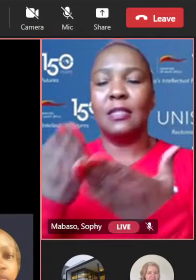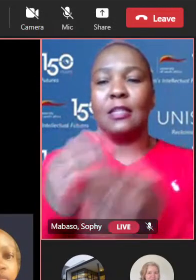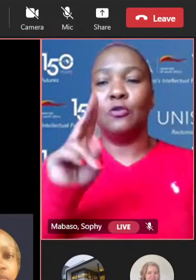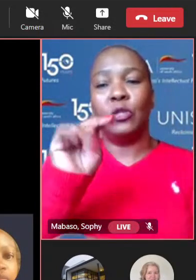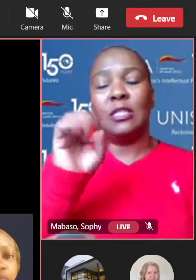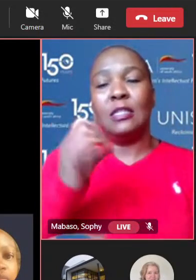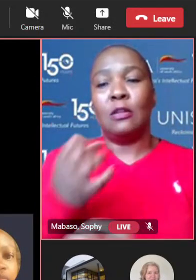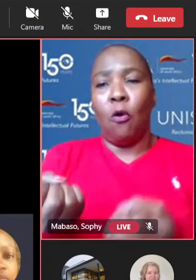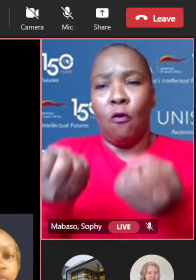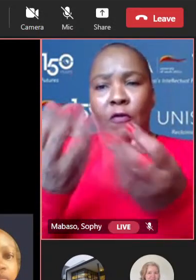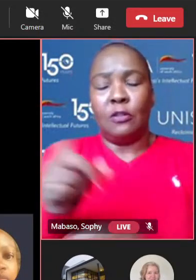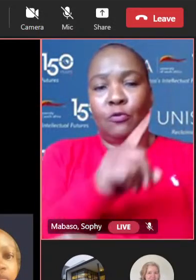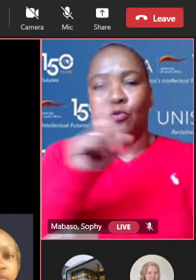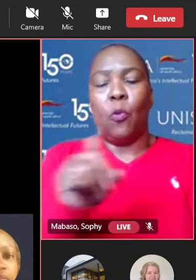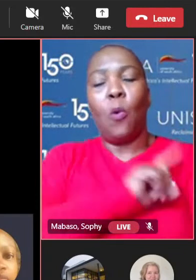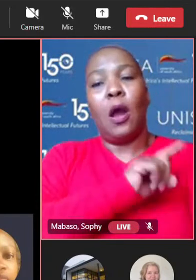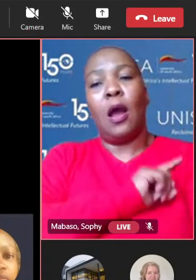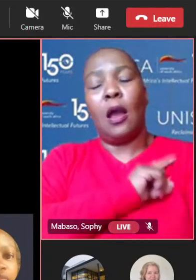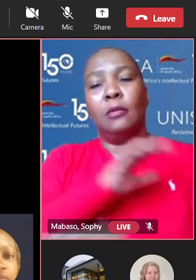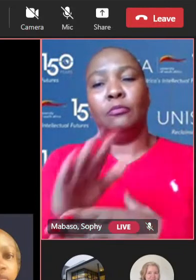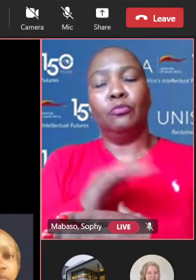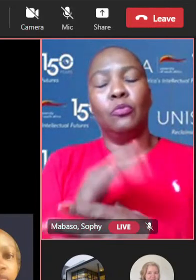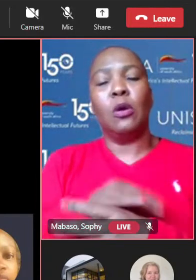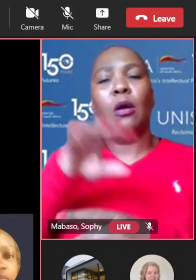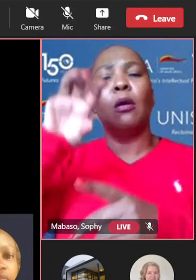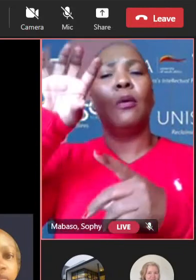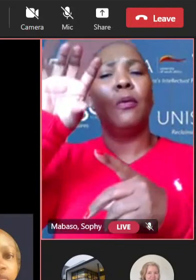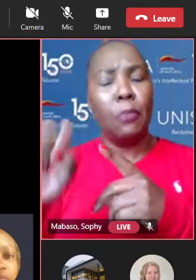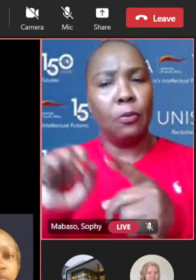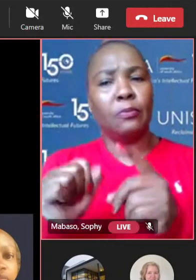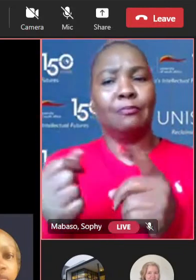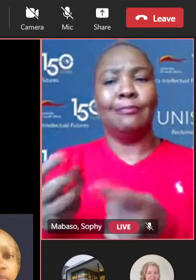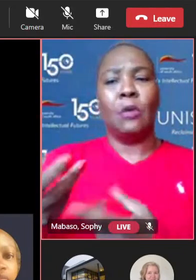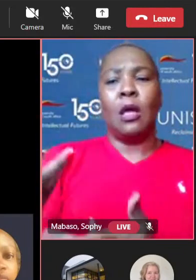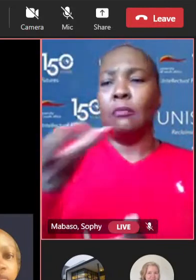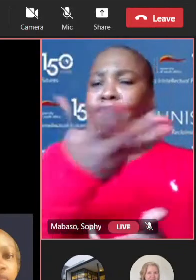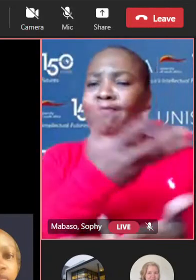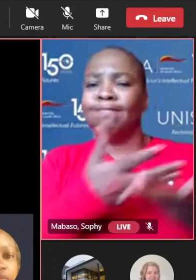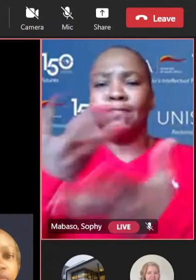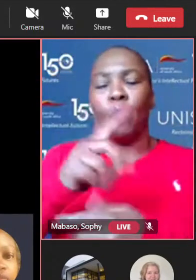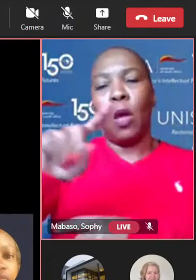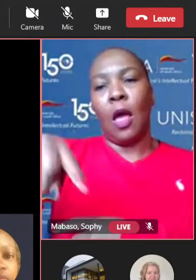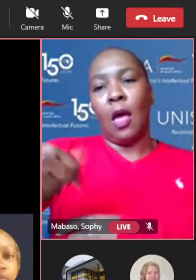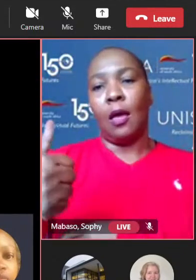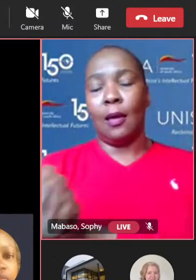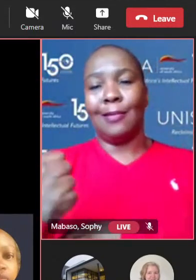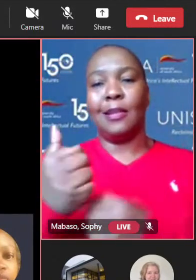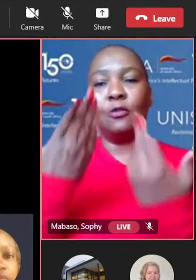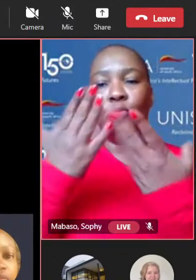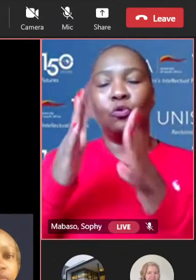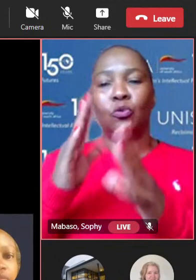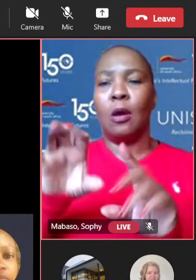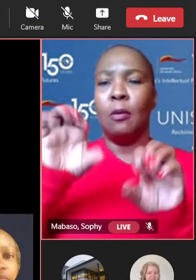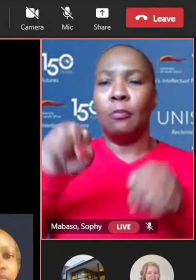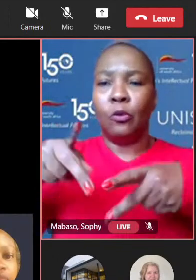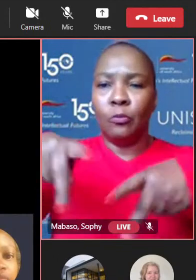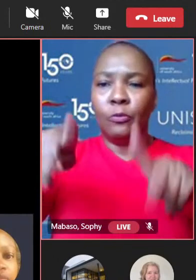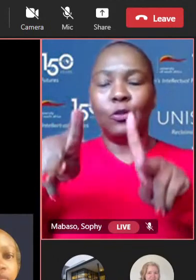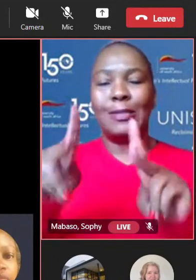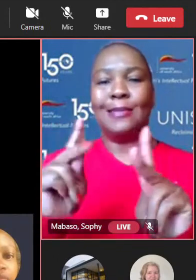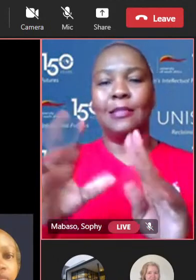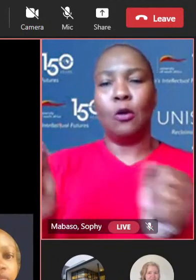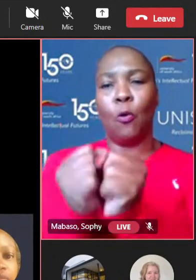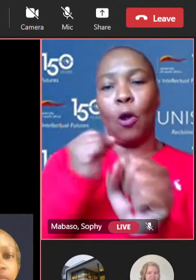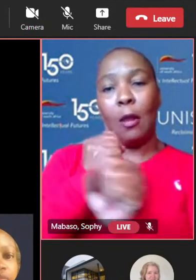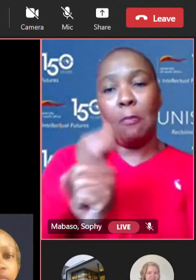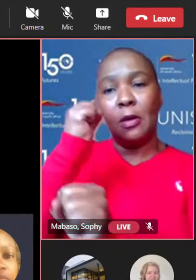you, so that you get to interact with other students, you get opportunities to collaborate, and that